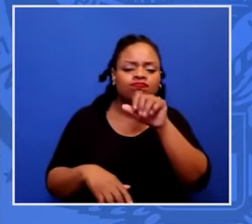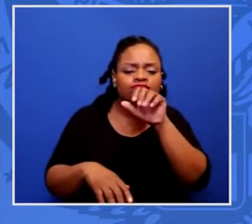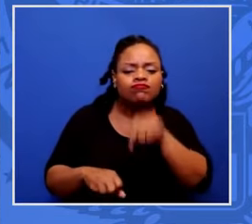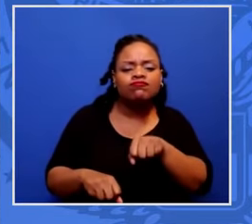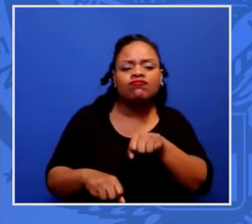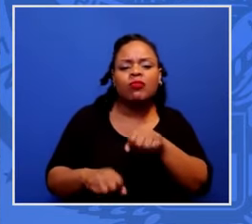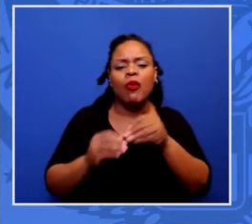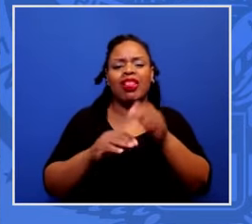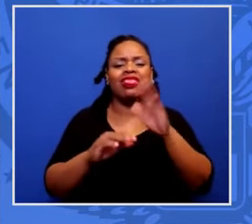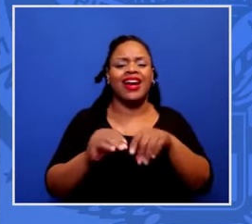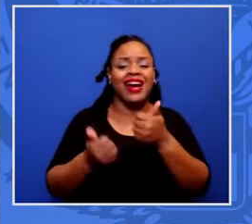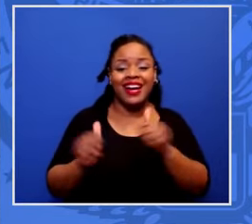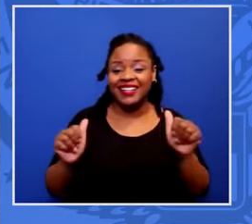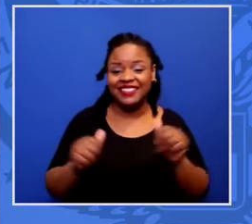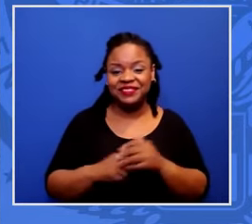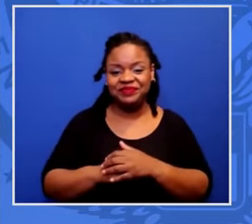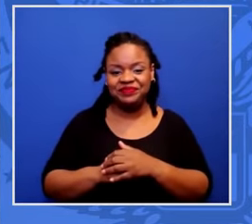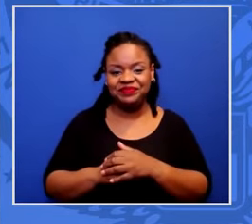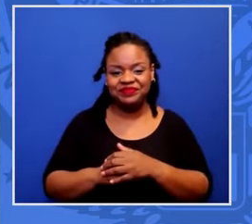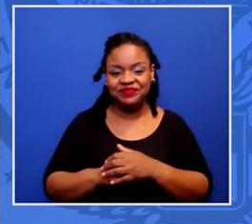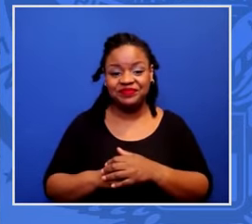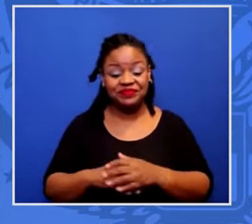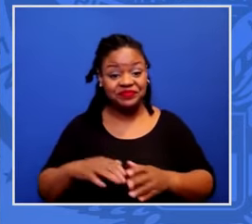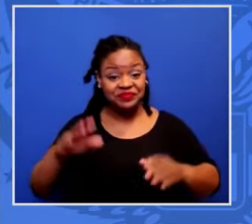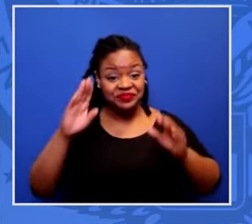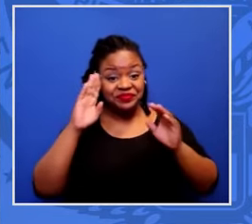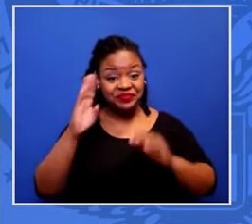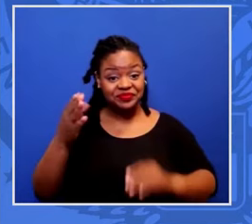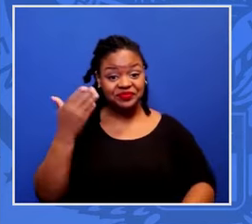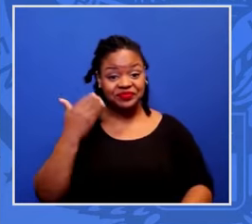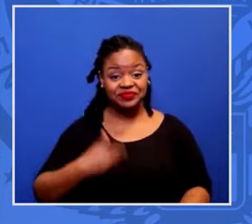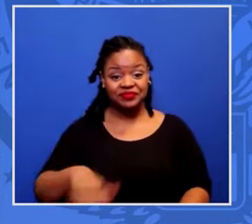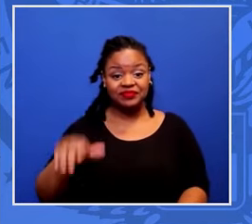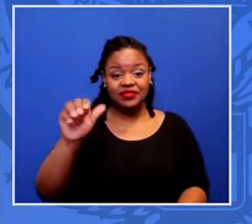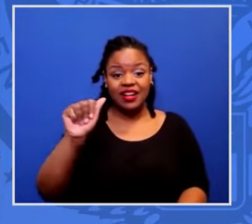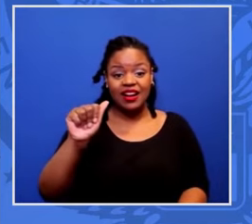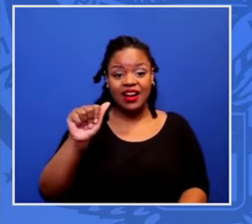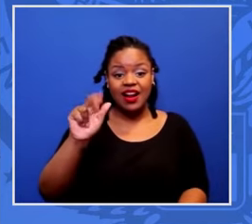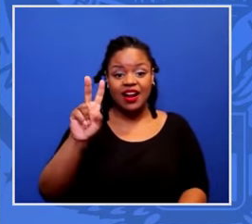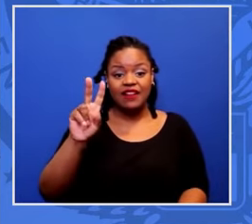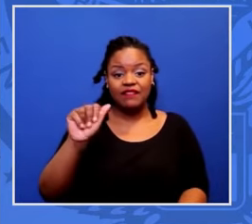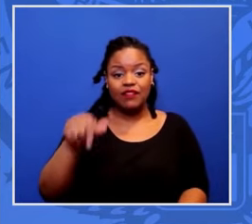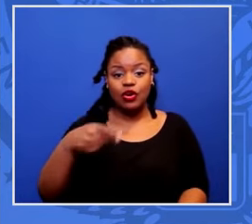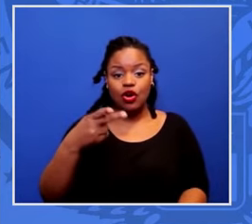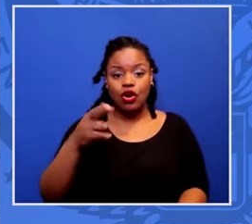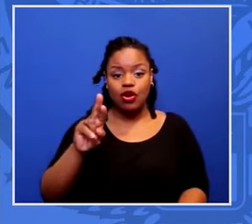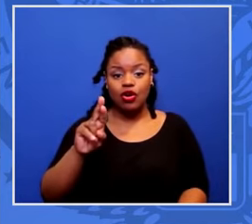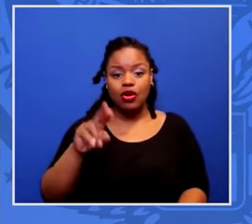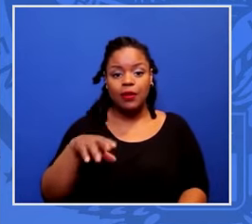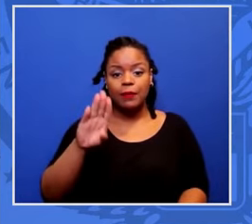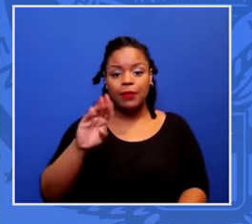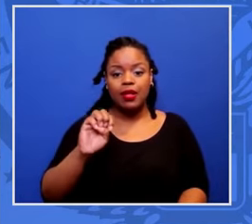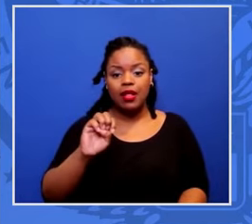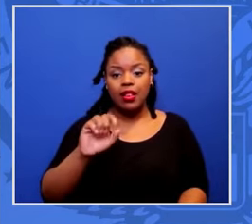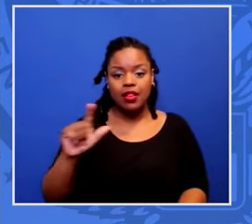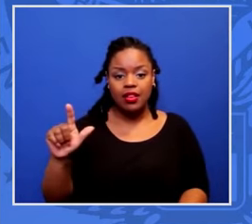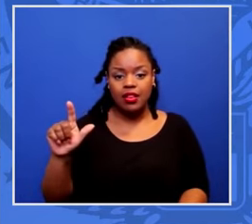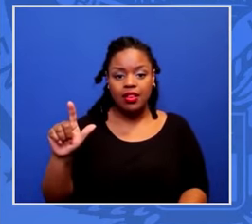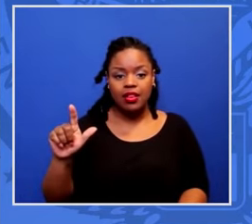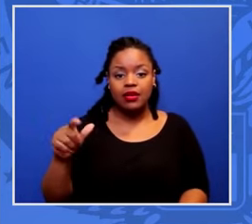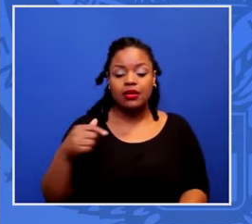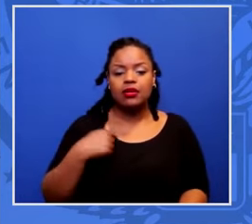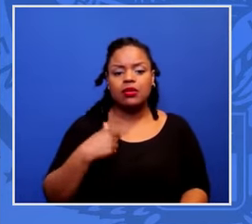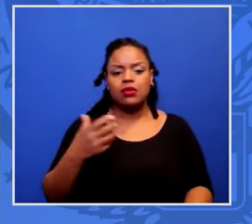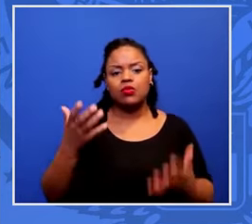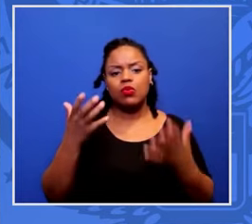Hi, my name is Kavanaugh Bell, and I spread positivity to inspire others to change the world. Because the pandemic left so